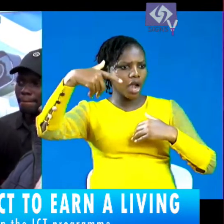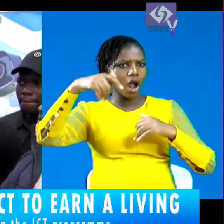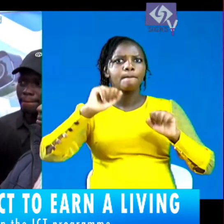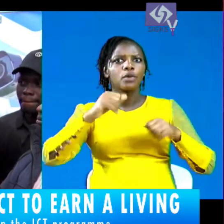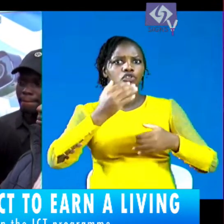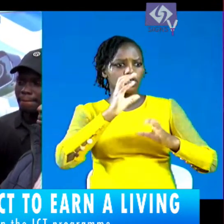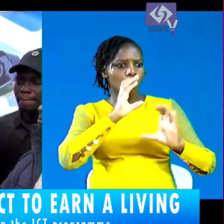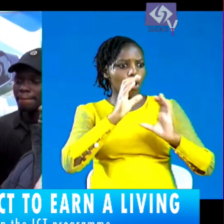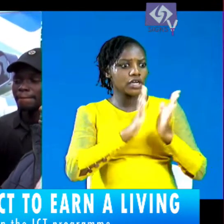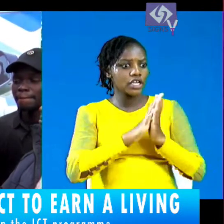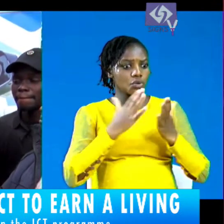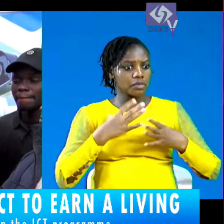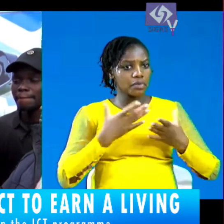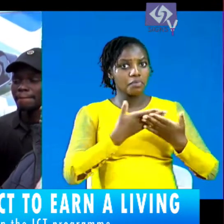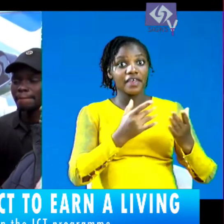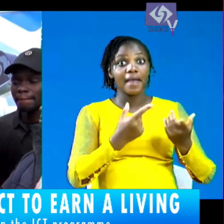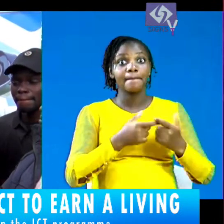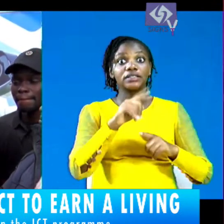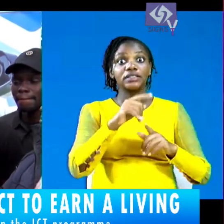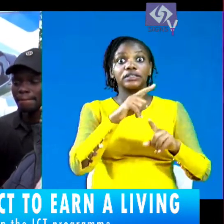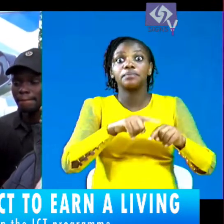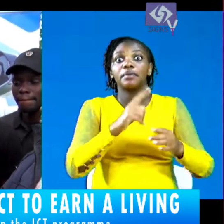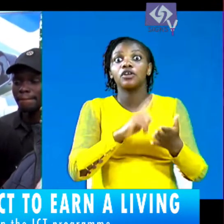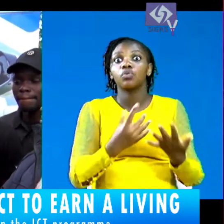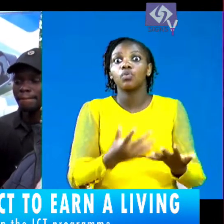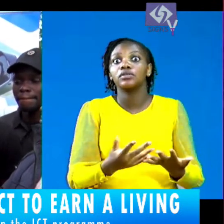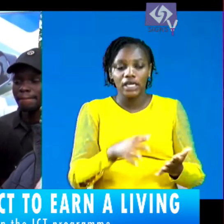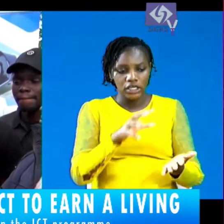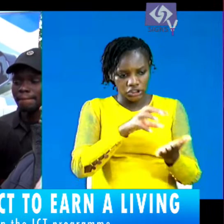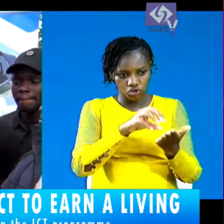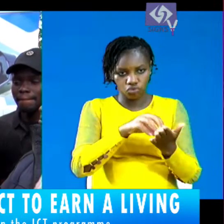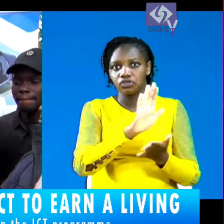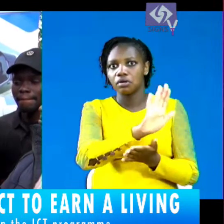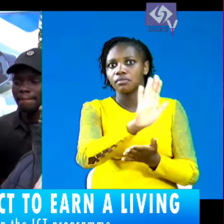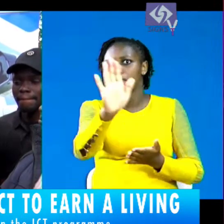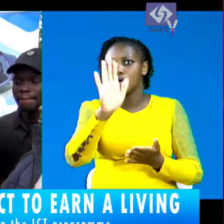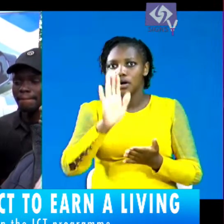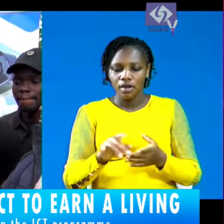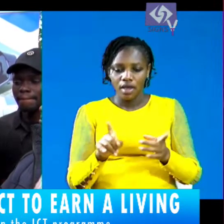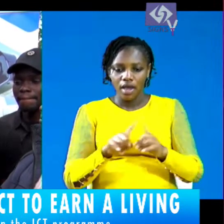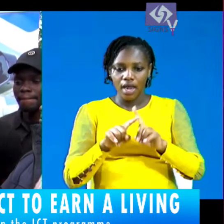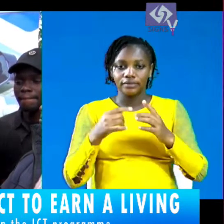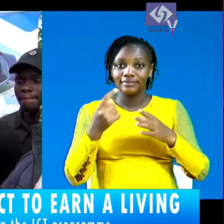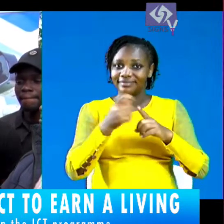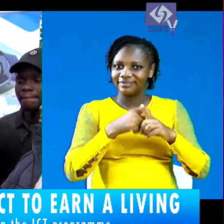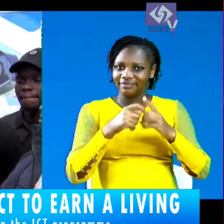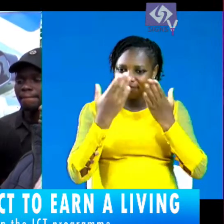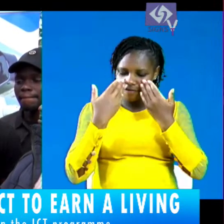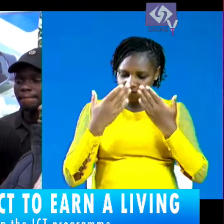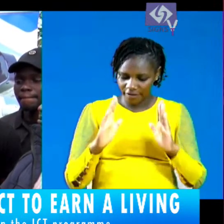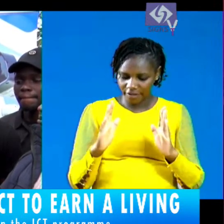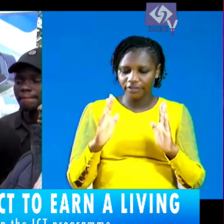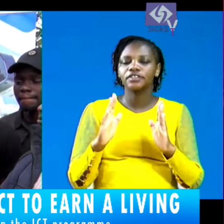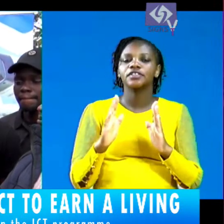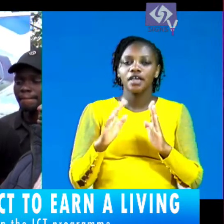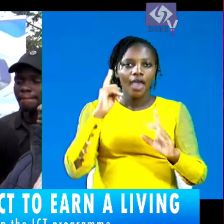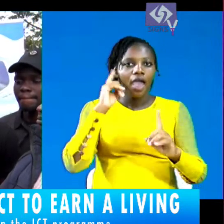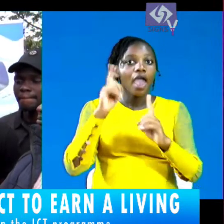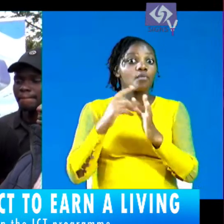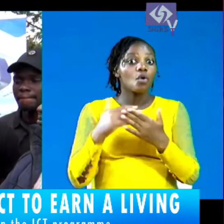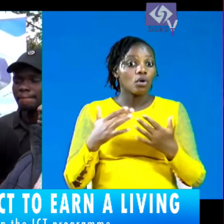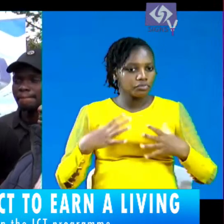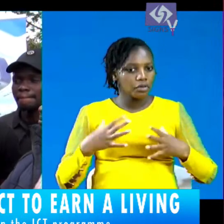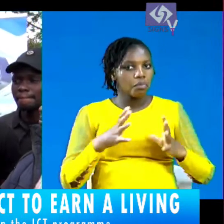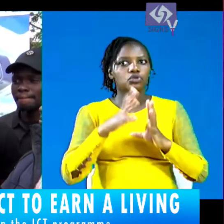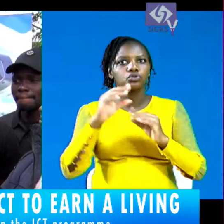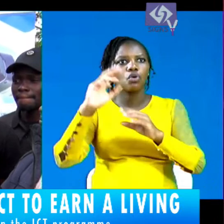So these cameras all depend on the scenario that you have. And we have trained our technicians today to be able to go to the site,